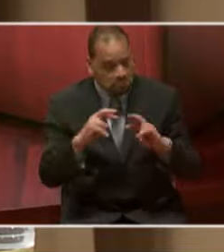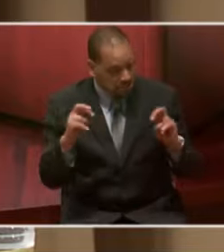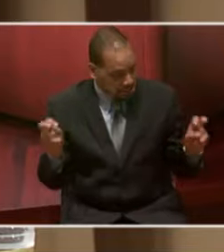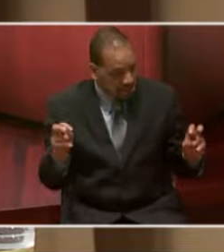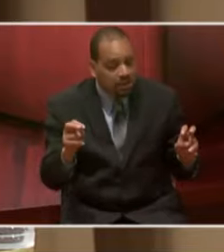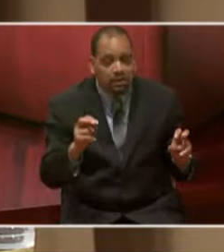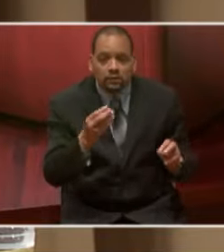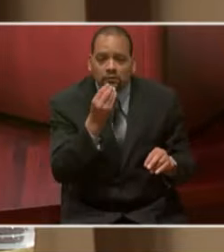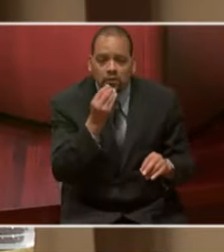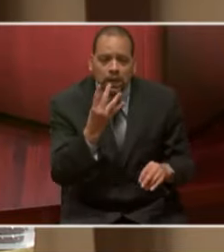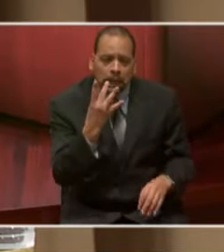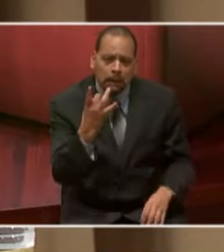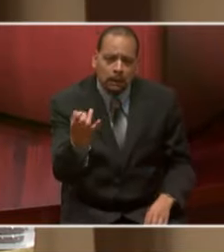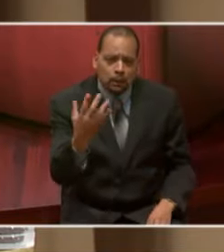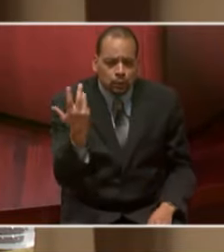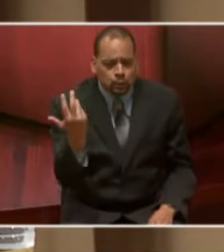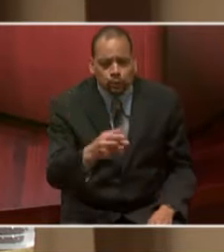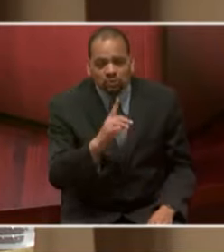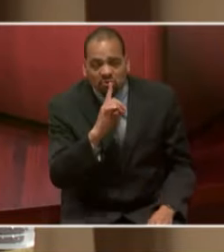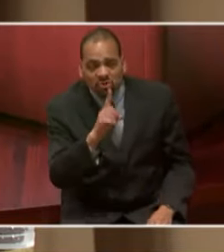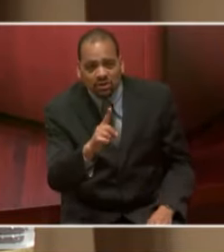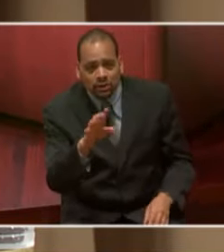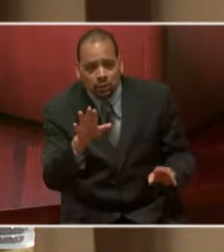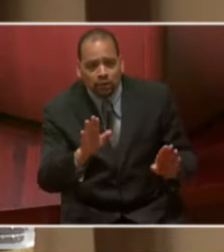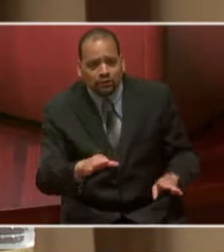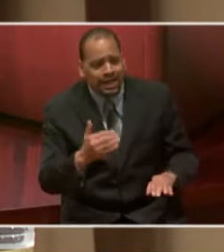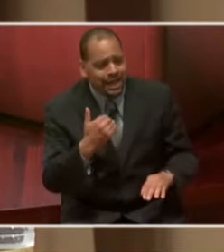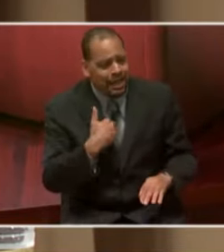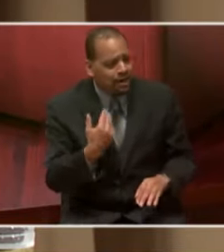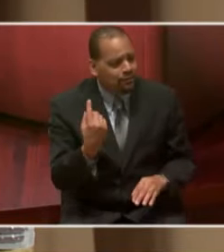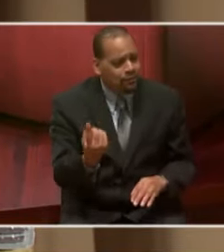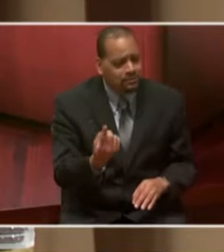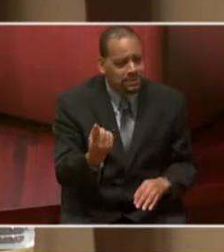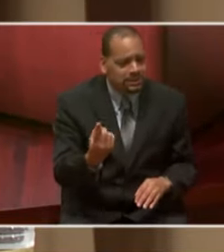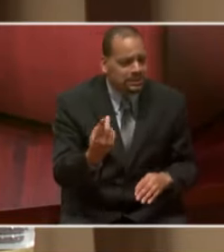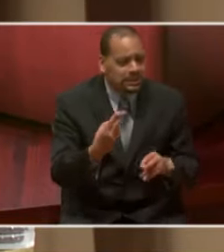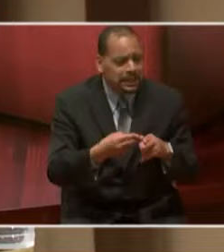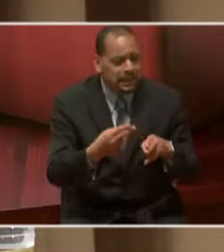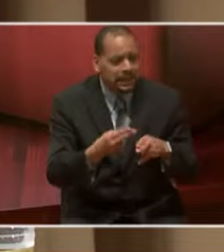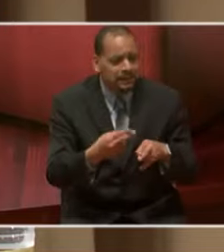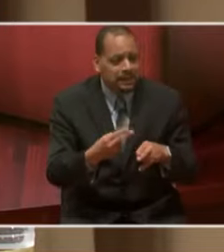was all about, to be reconciled, to lay down the burden of race.